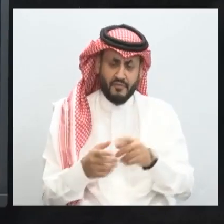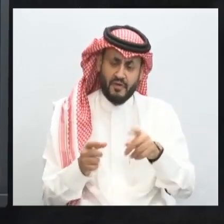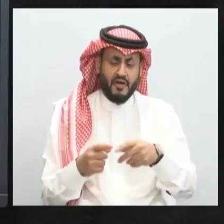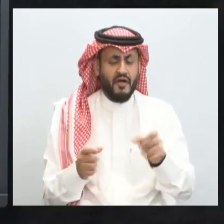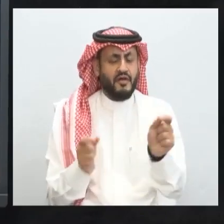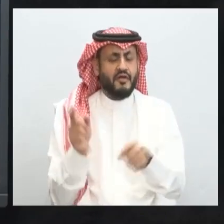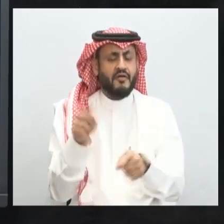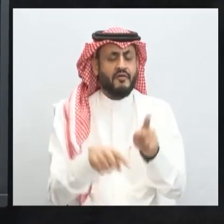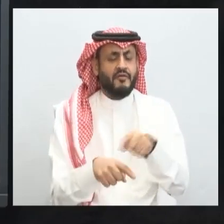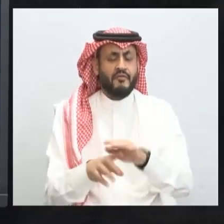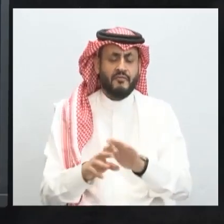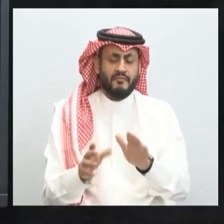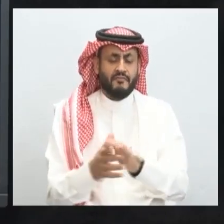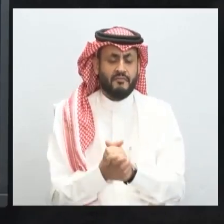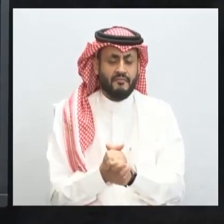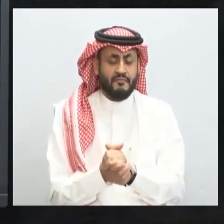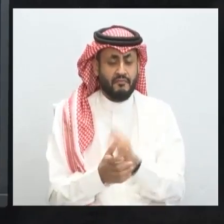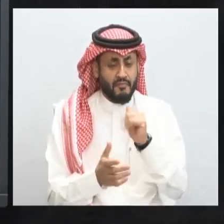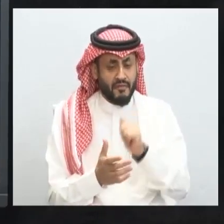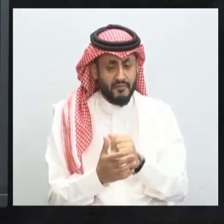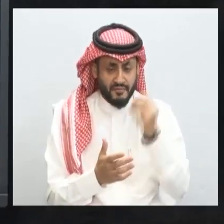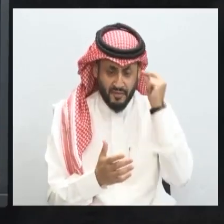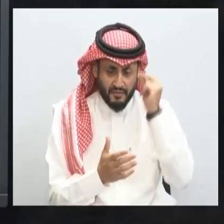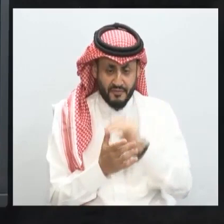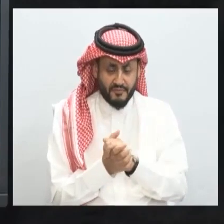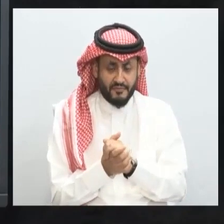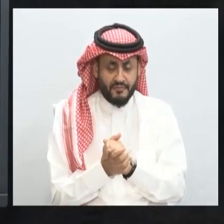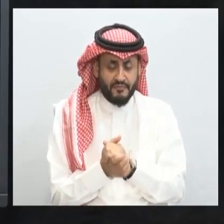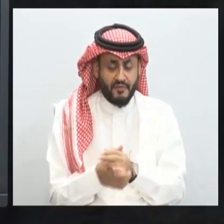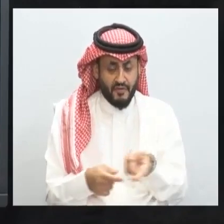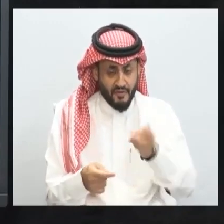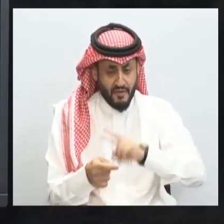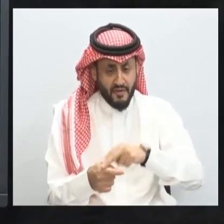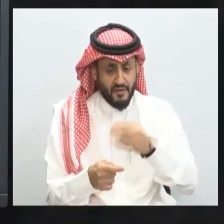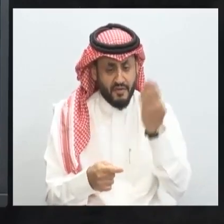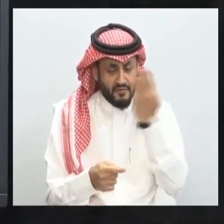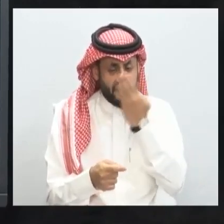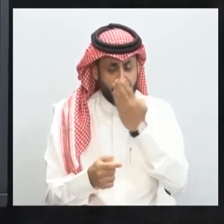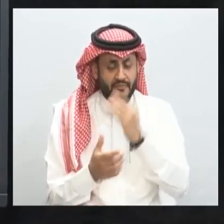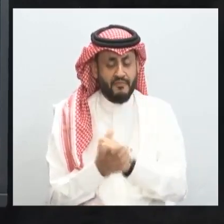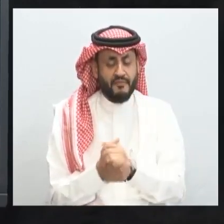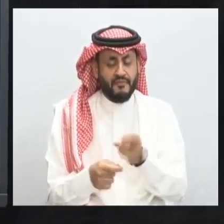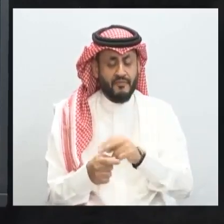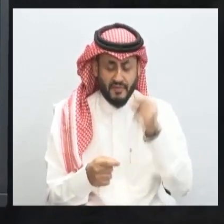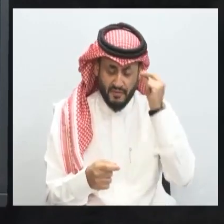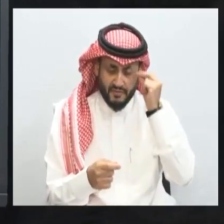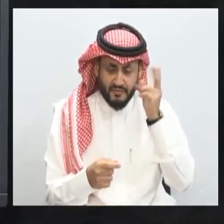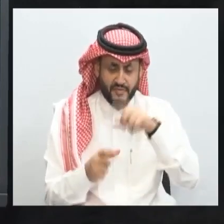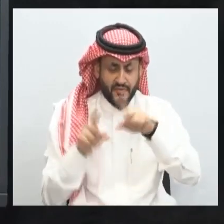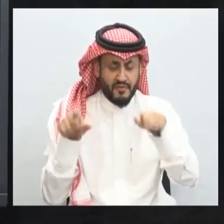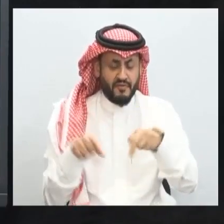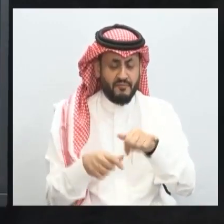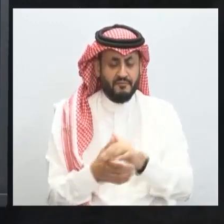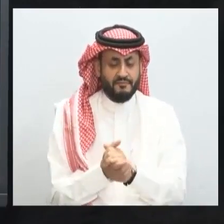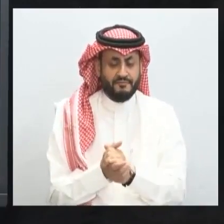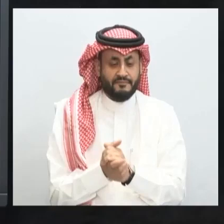to match and see what do you know. And if there are any words that are unknown, you can just read and understand from the content that we have